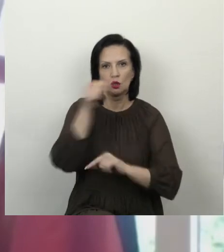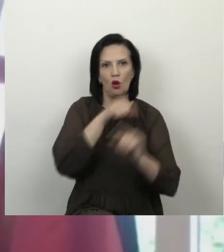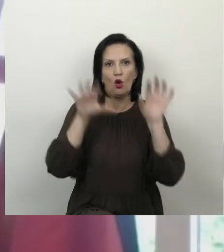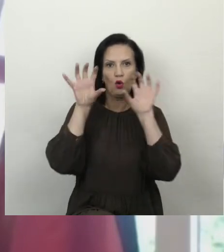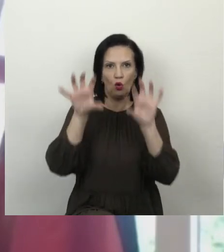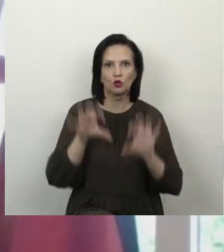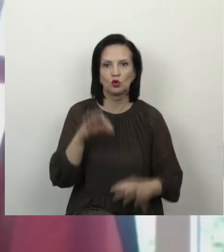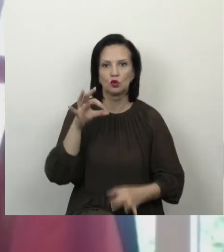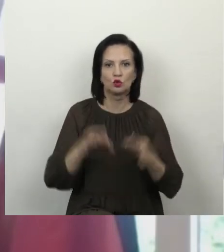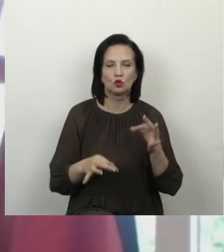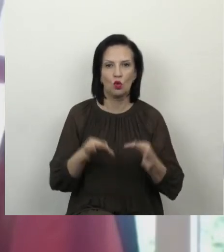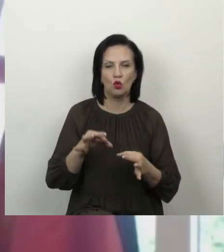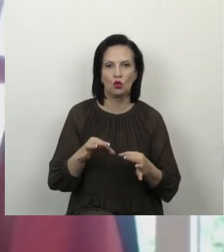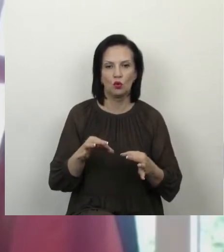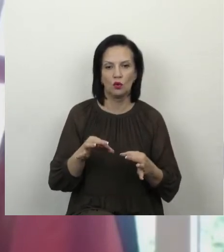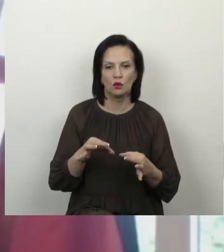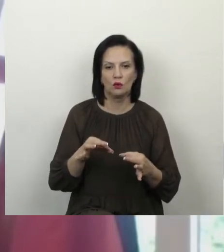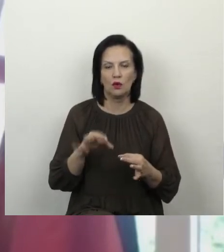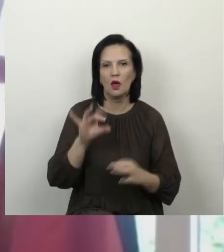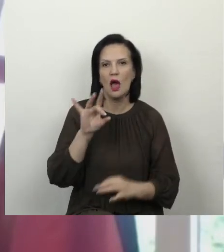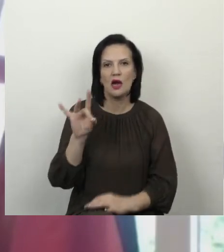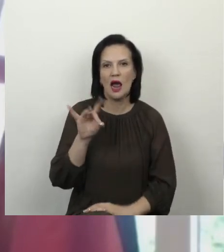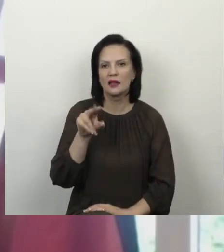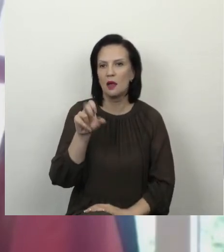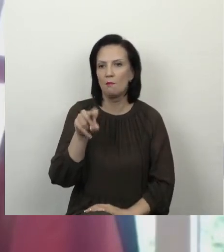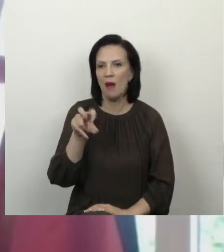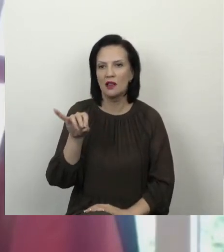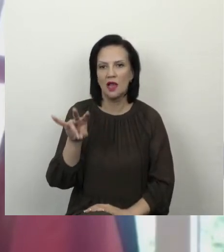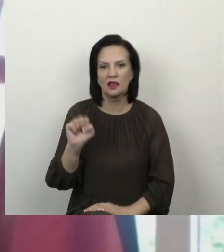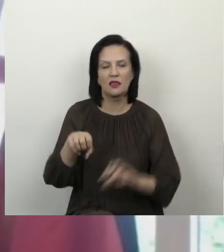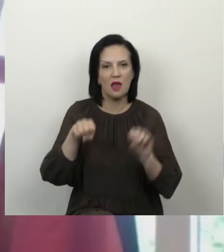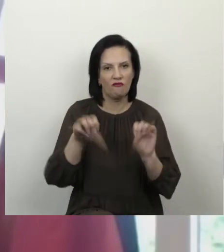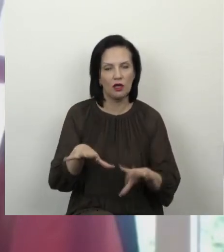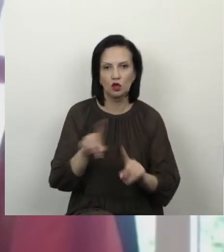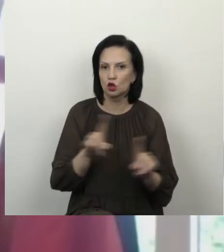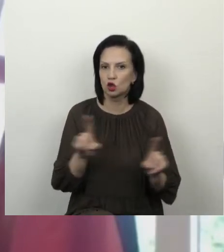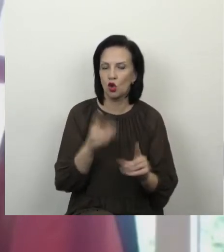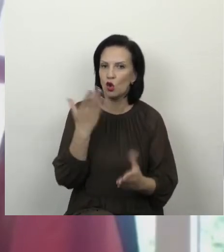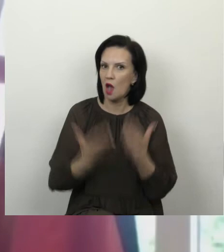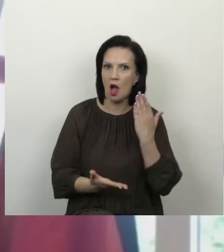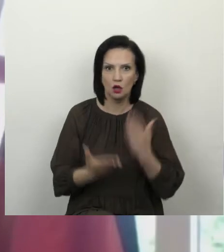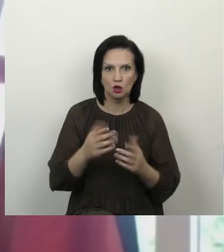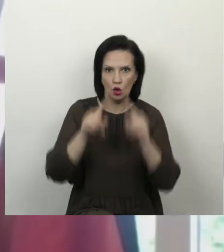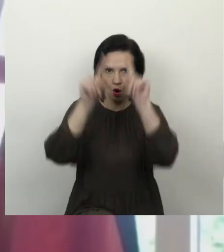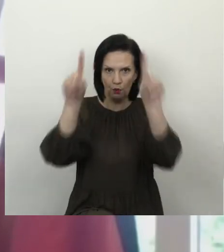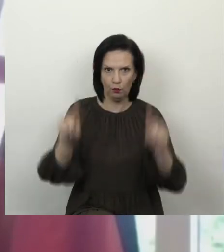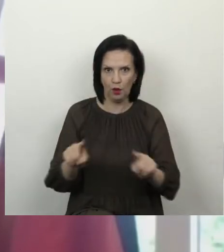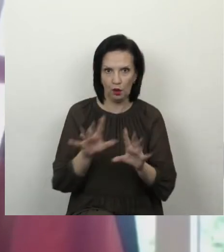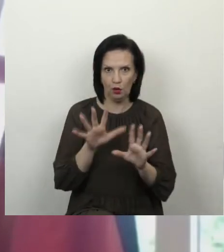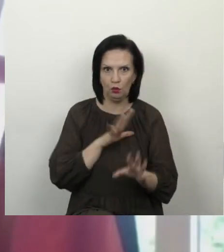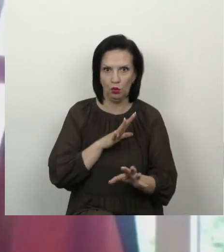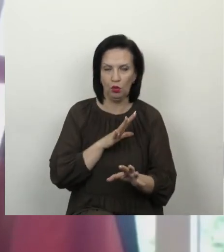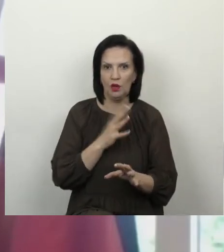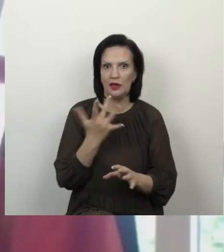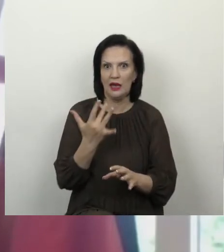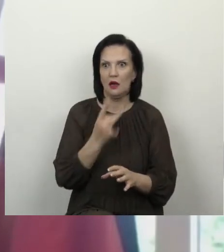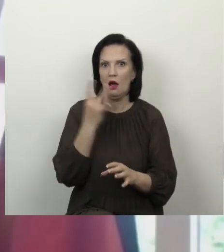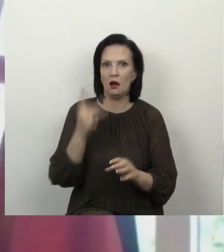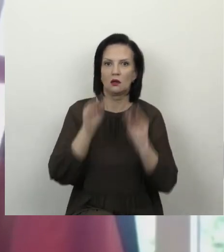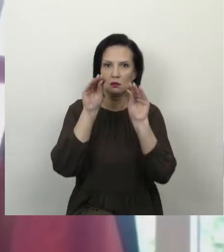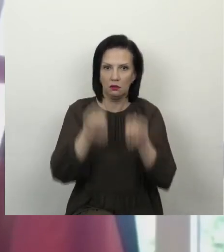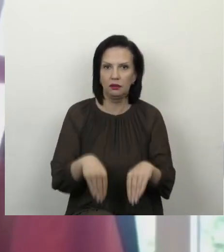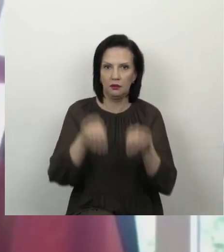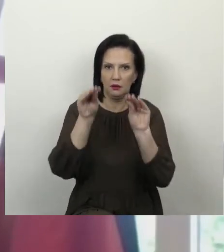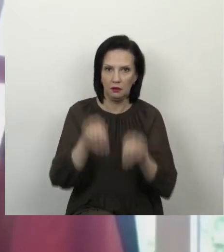ruled that in the case of a ballot paper folded several times, the candidates listed further